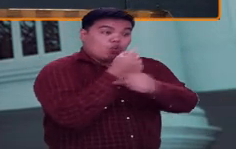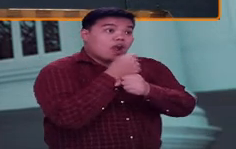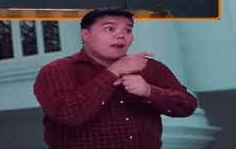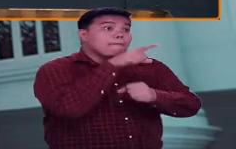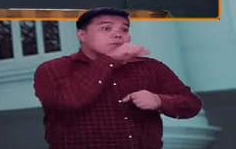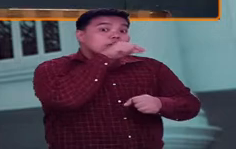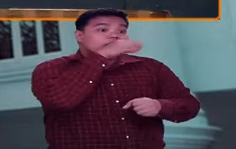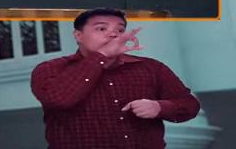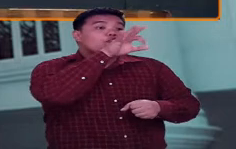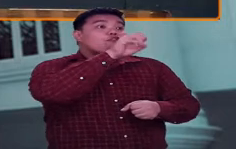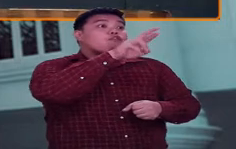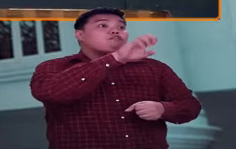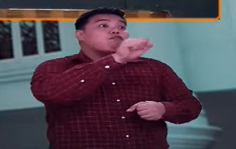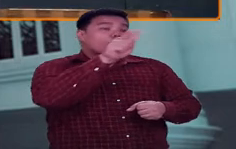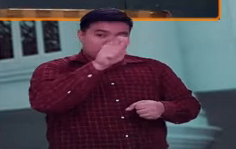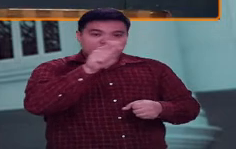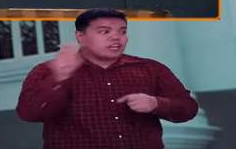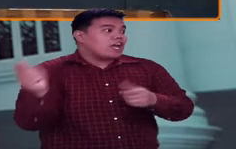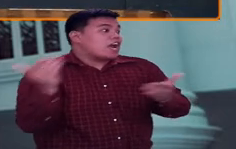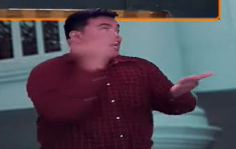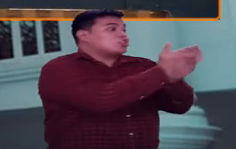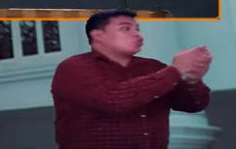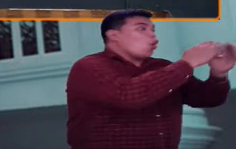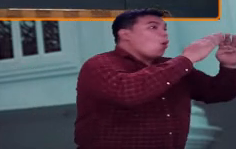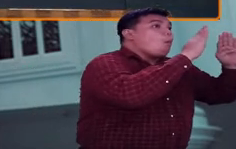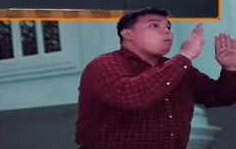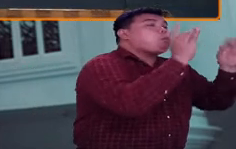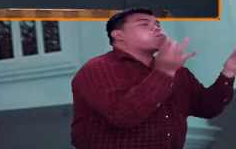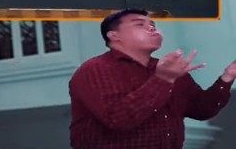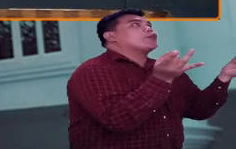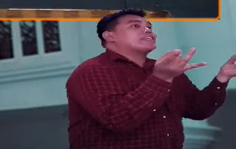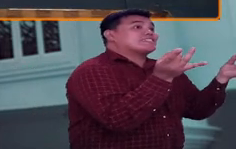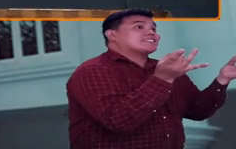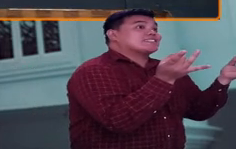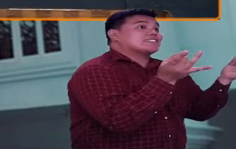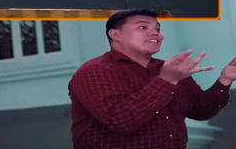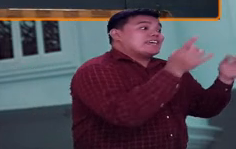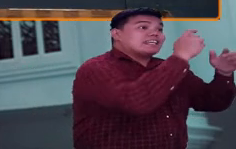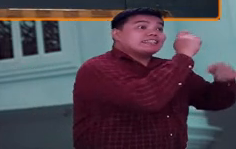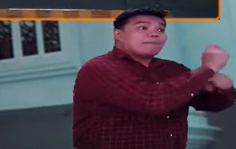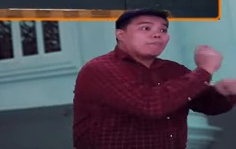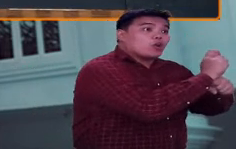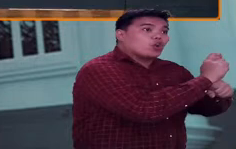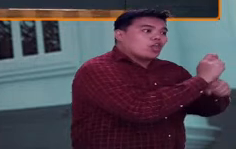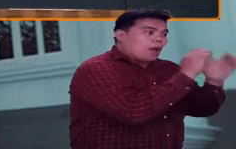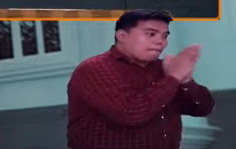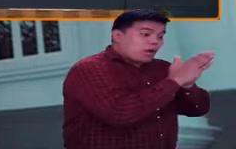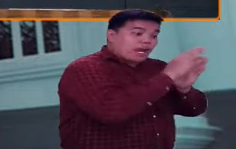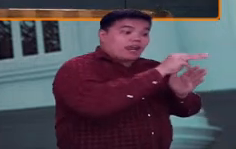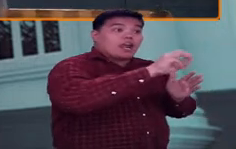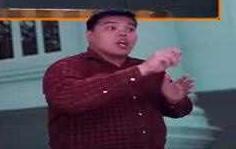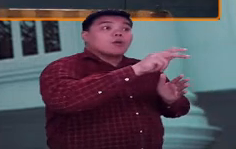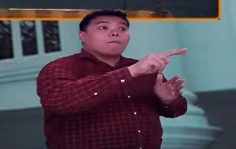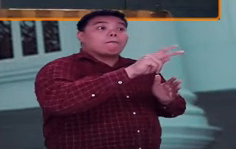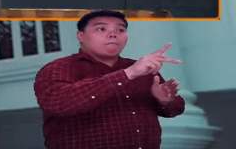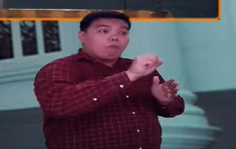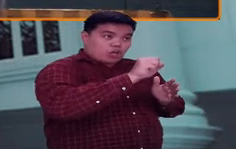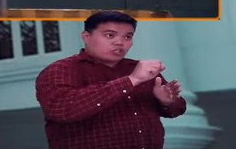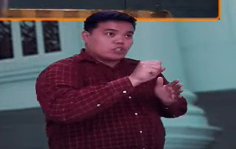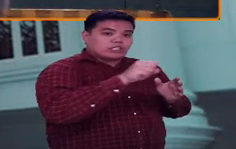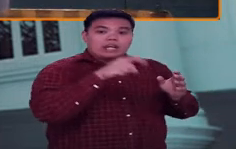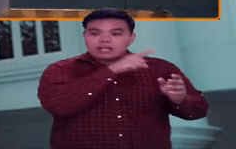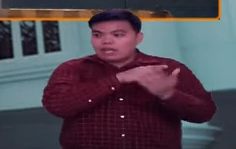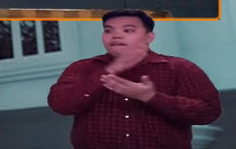catch these birds. They take them to the Buddhist temple. The monks pray over these birds. Then they go and sell these